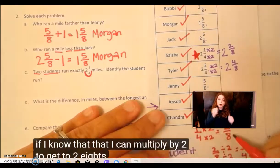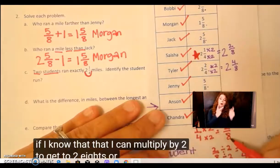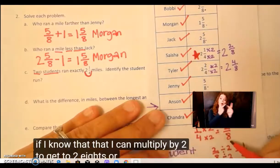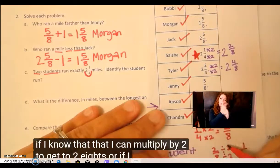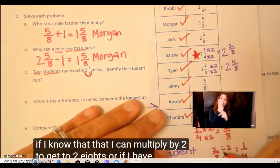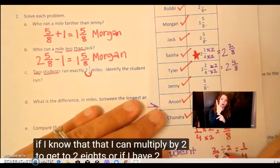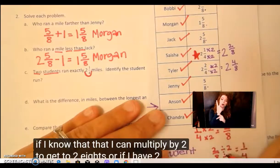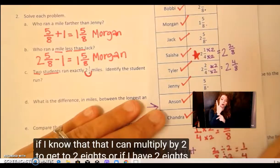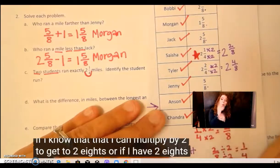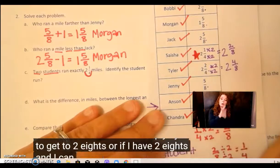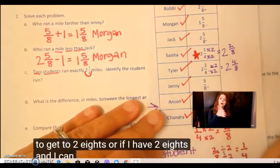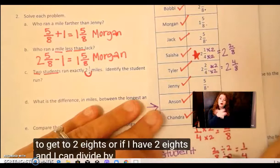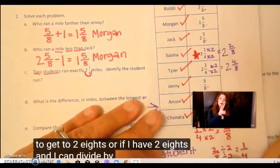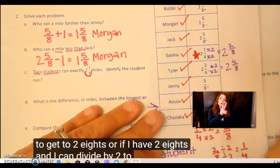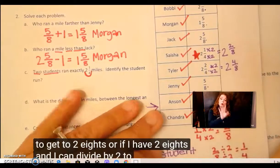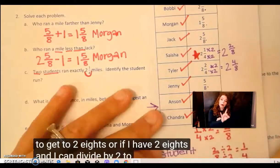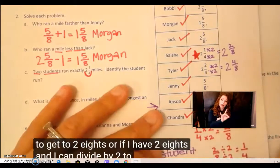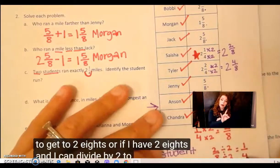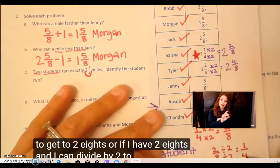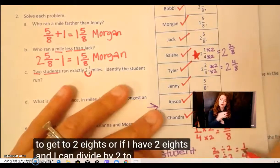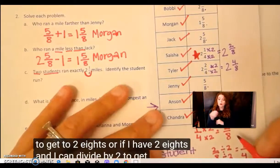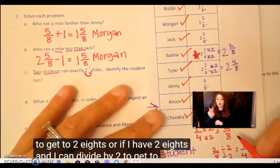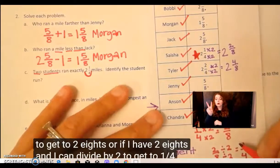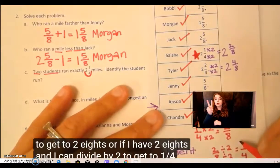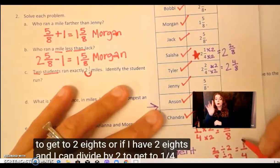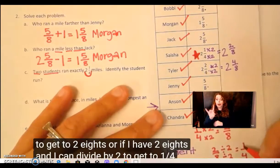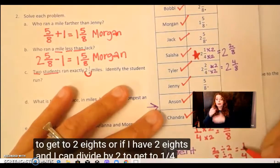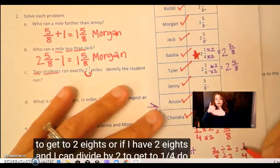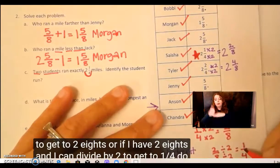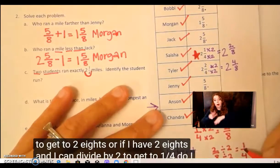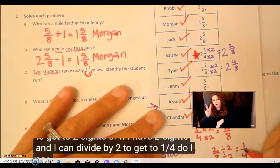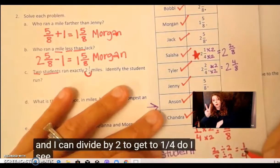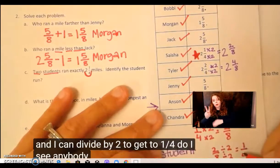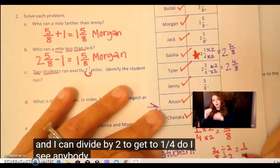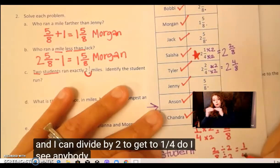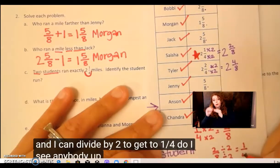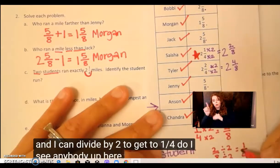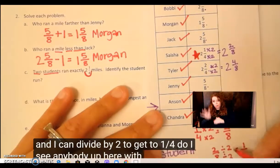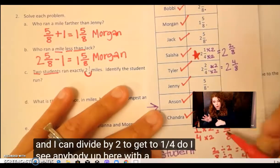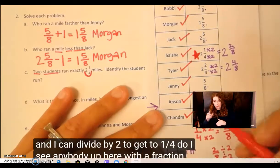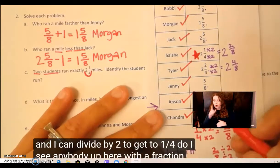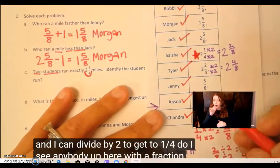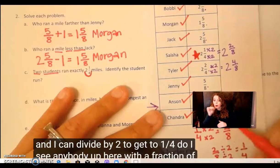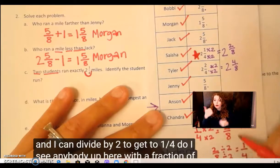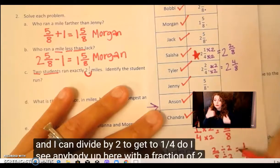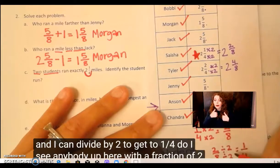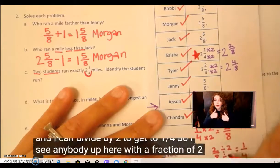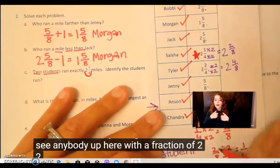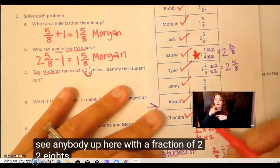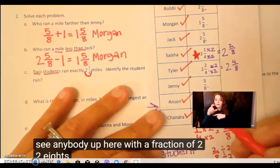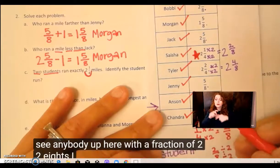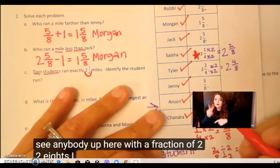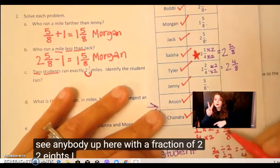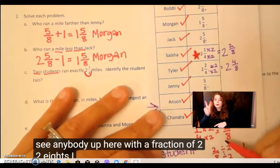to 2/8, or if I have 2/8 and I can divide by 2 to get to 1/4, do I see anybody up here with a fraction of